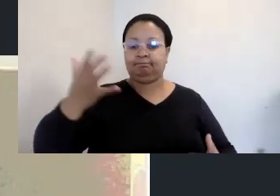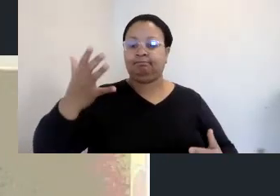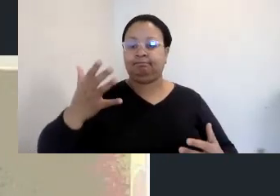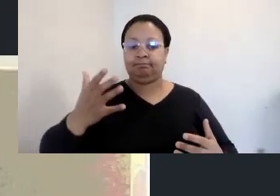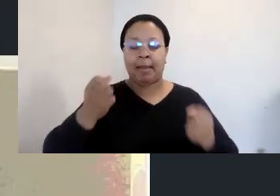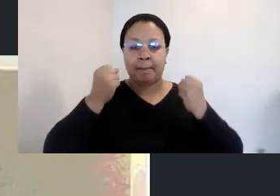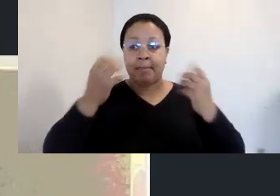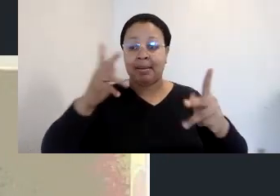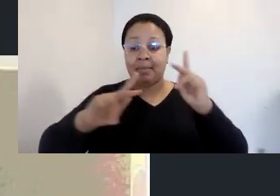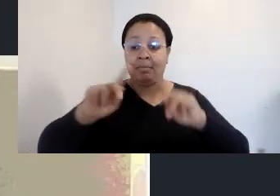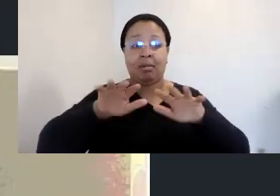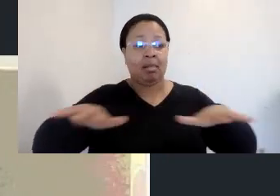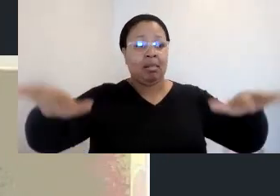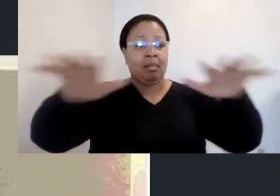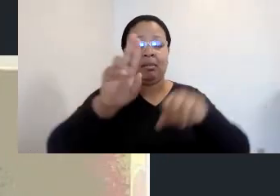hearing.